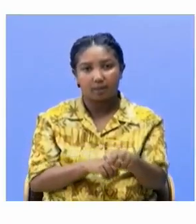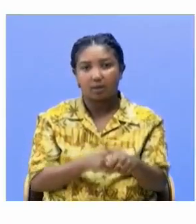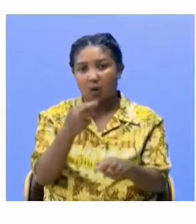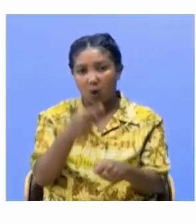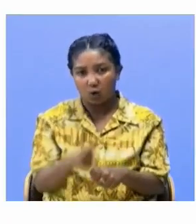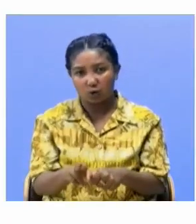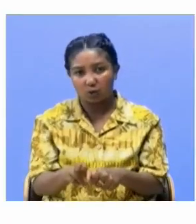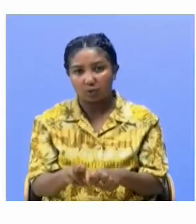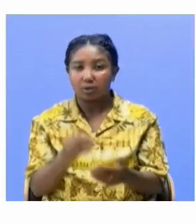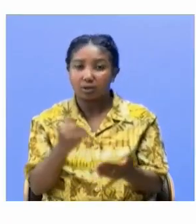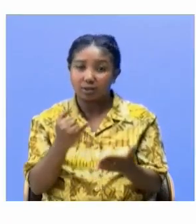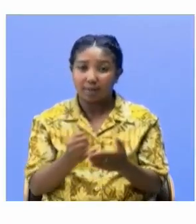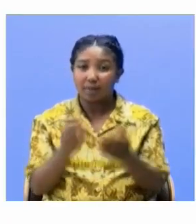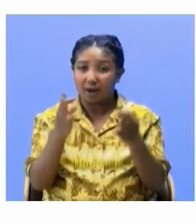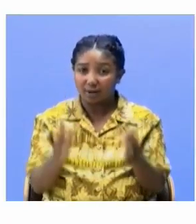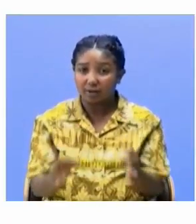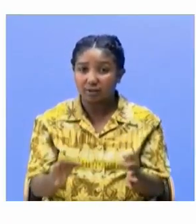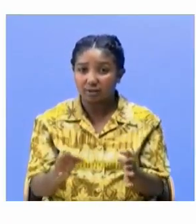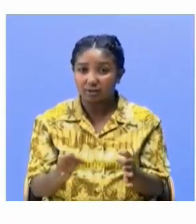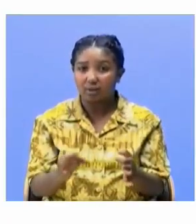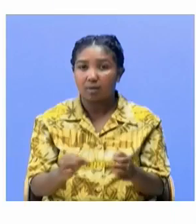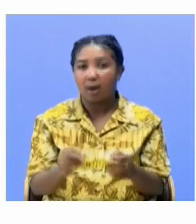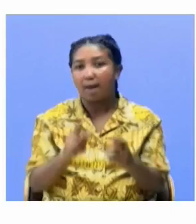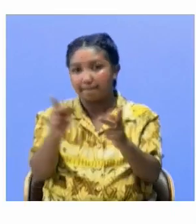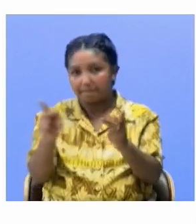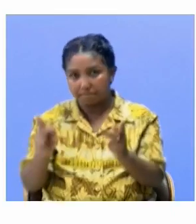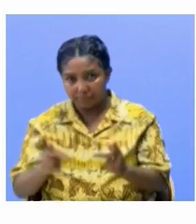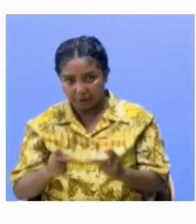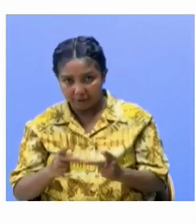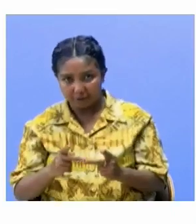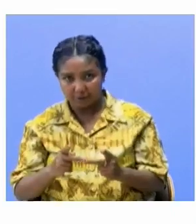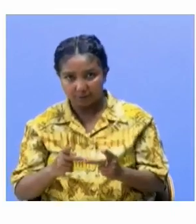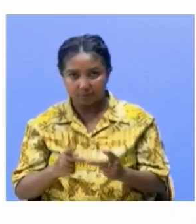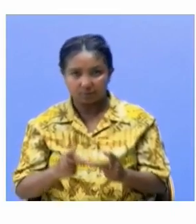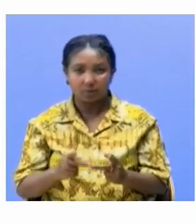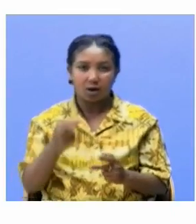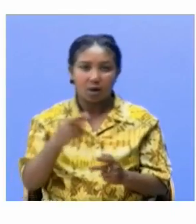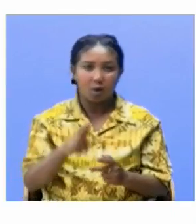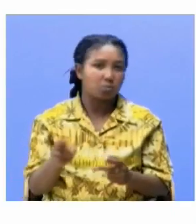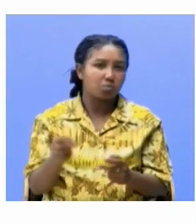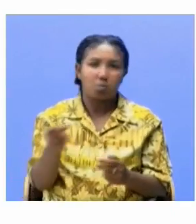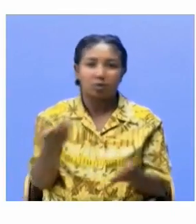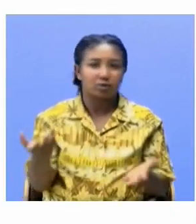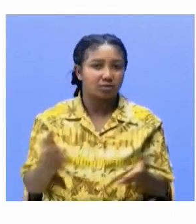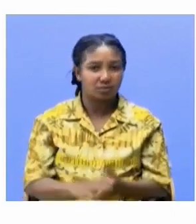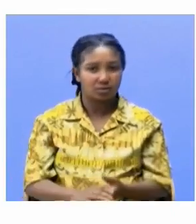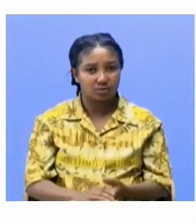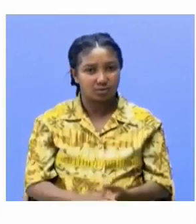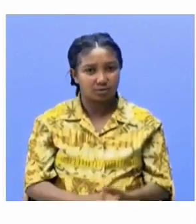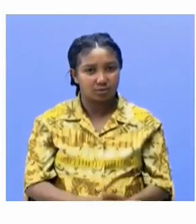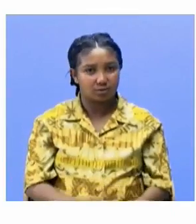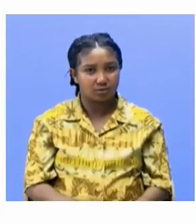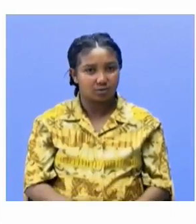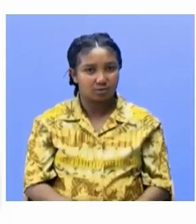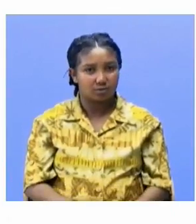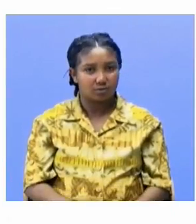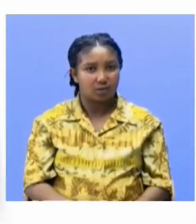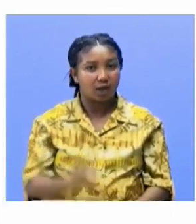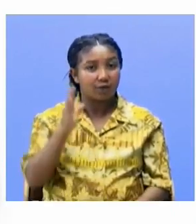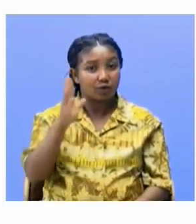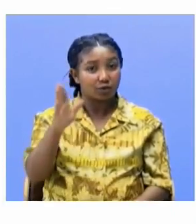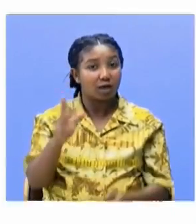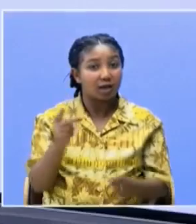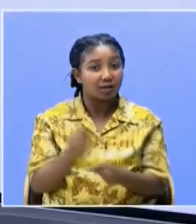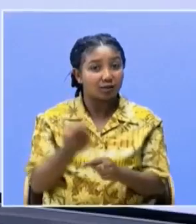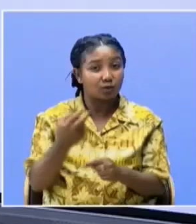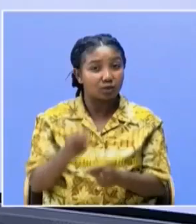Or it can be arranged by place or both, yes? A future